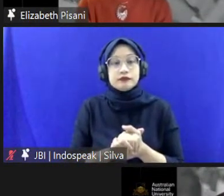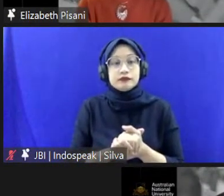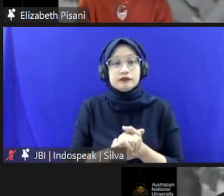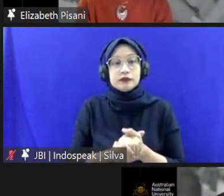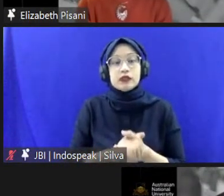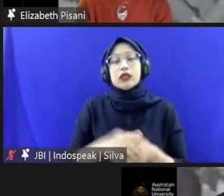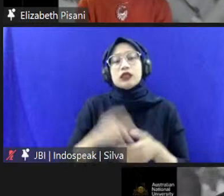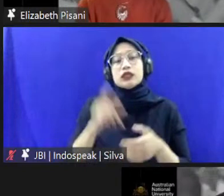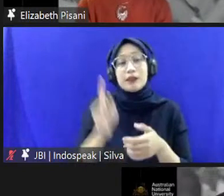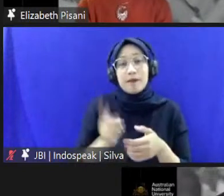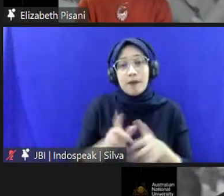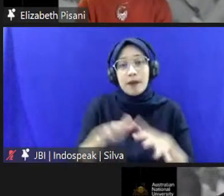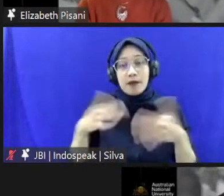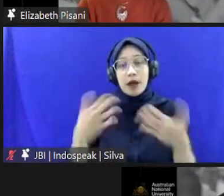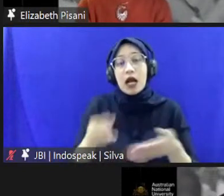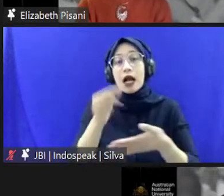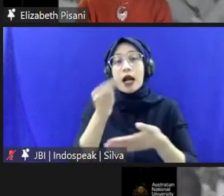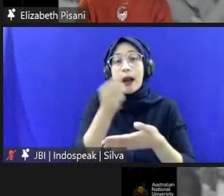college and also